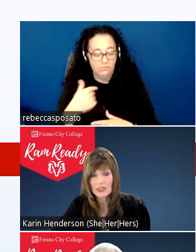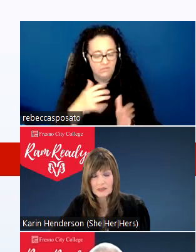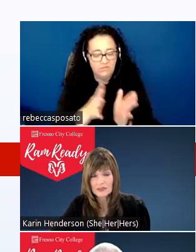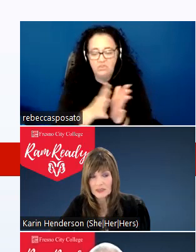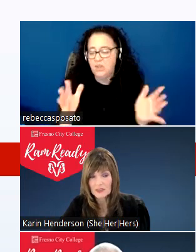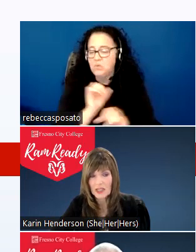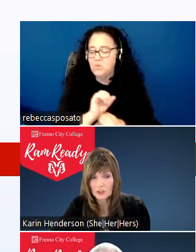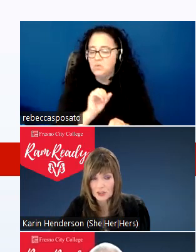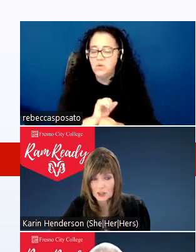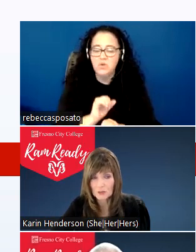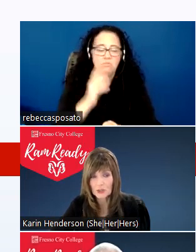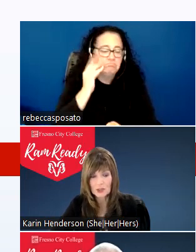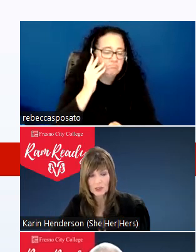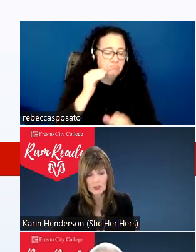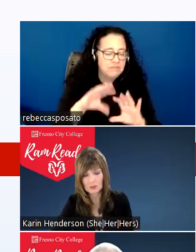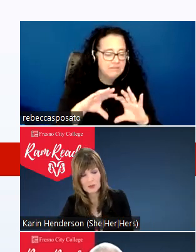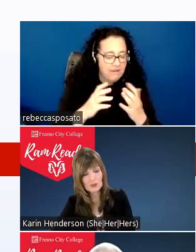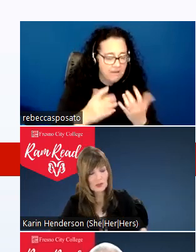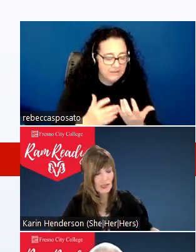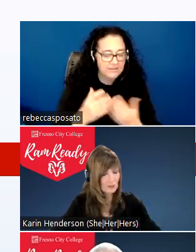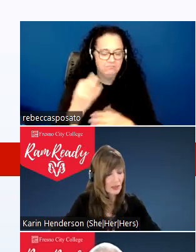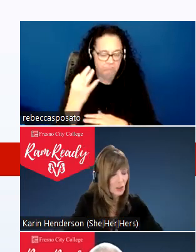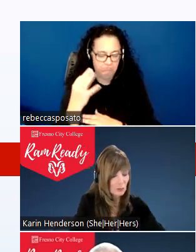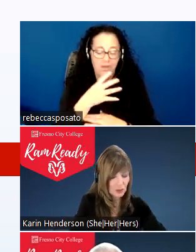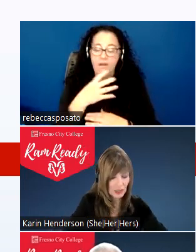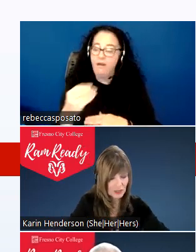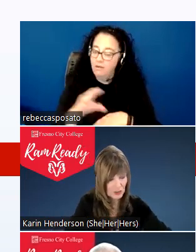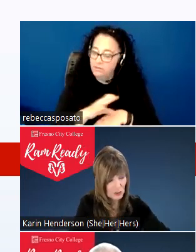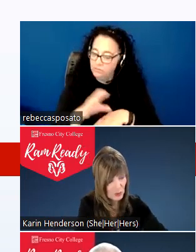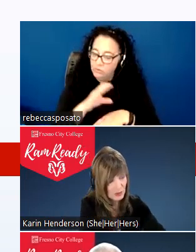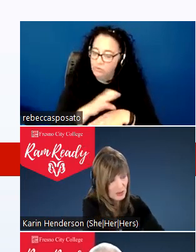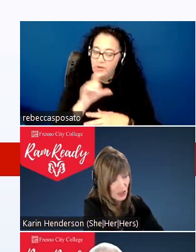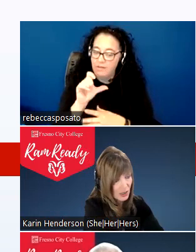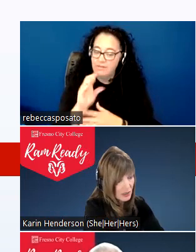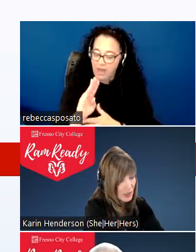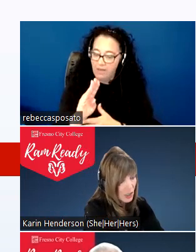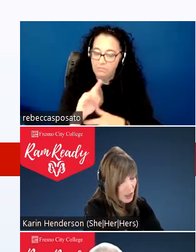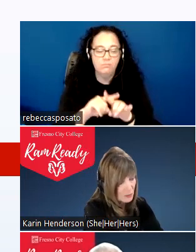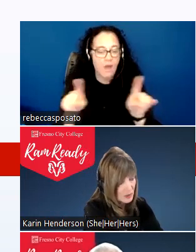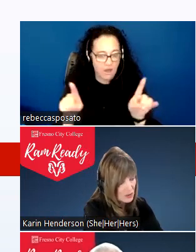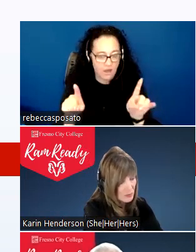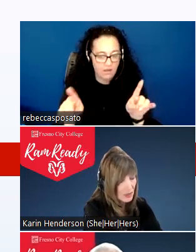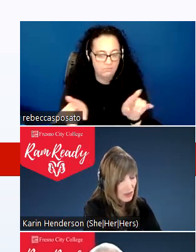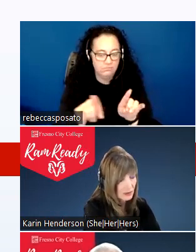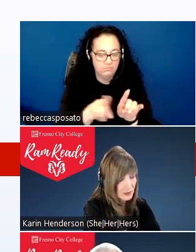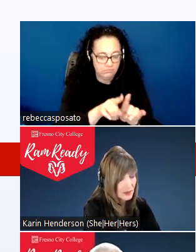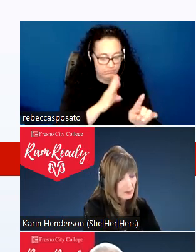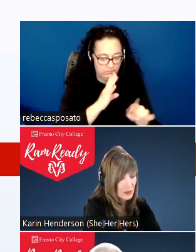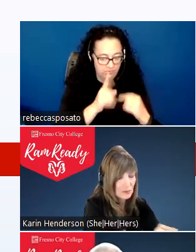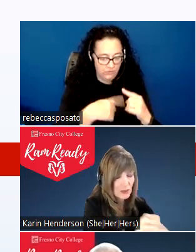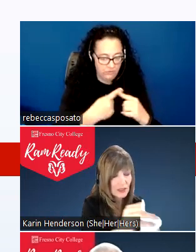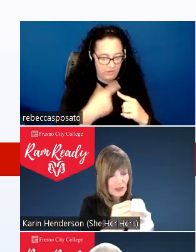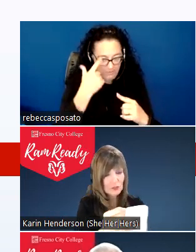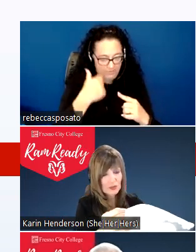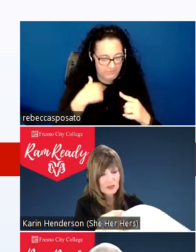experience classes. And as I already shared with you about our computer lab. But I do want to talk because my colleague,